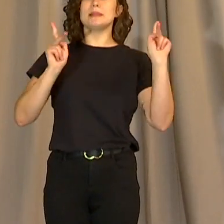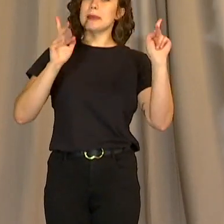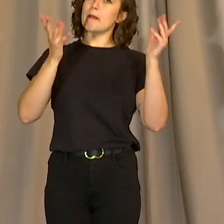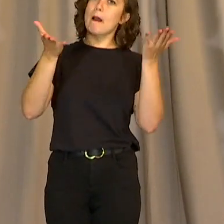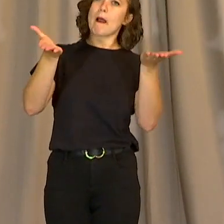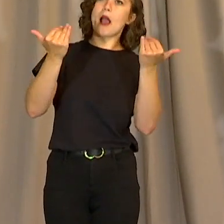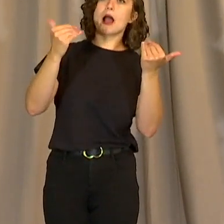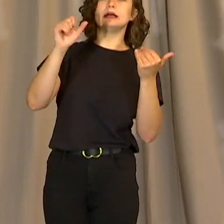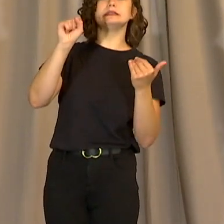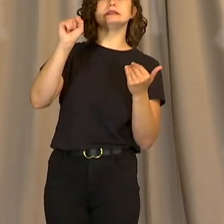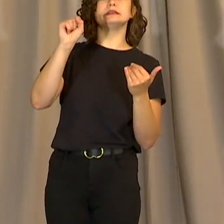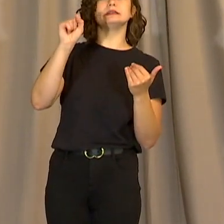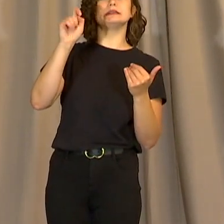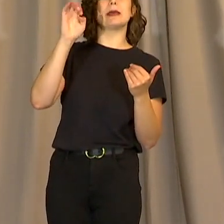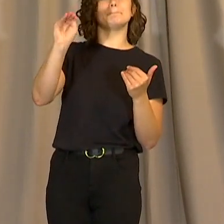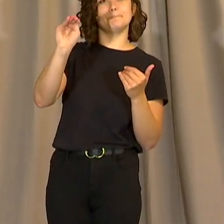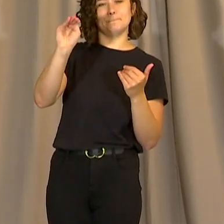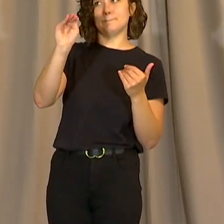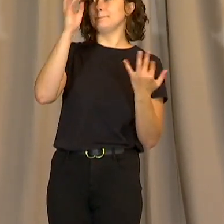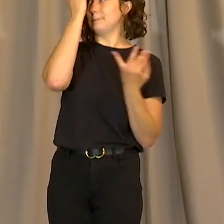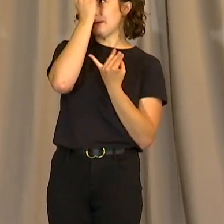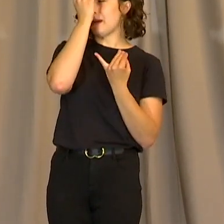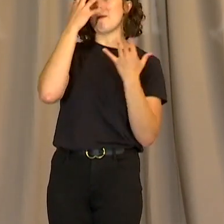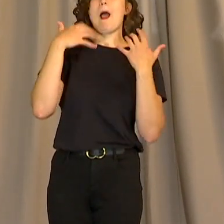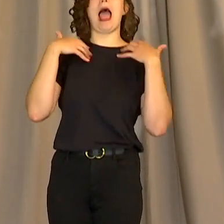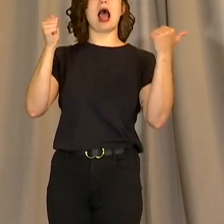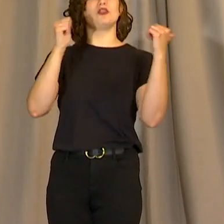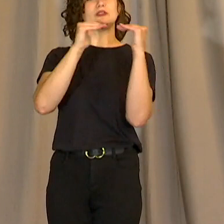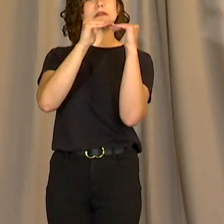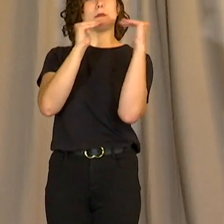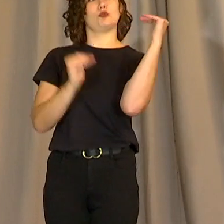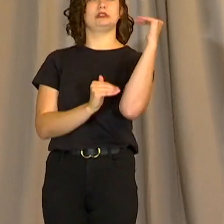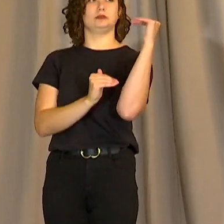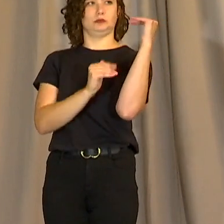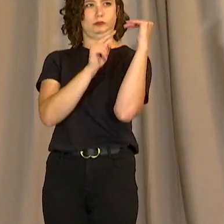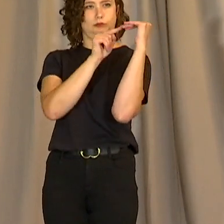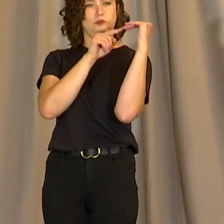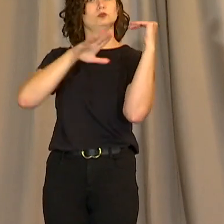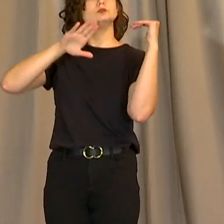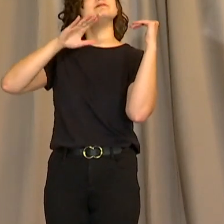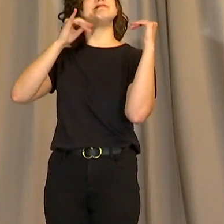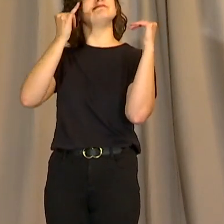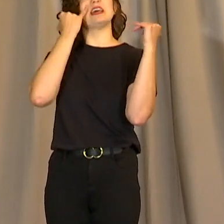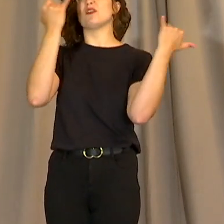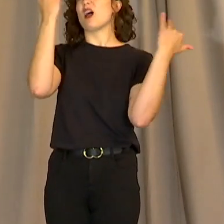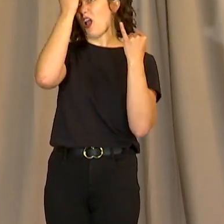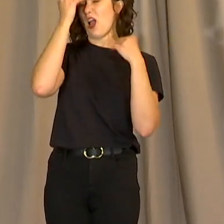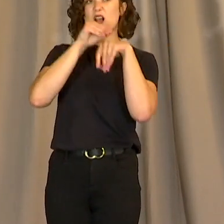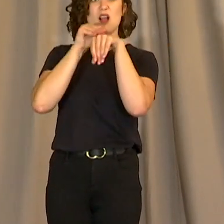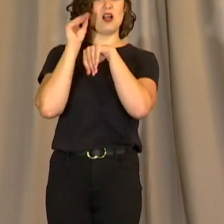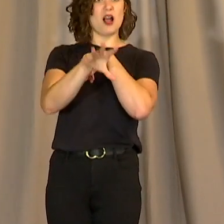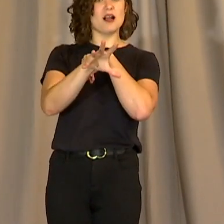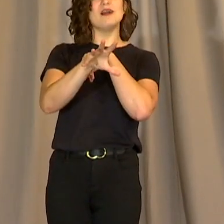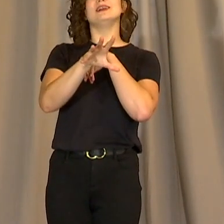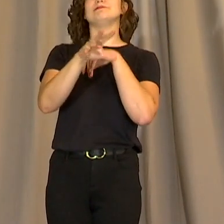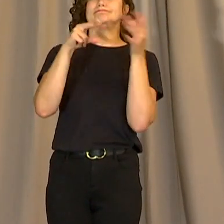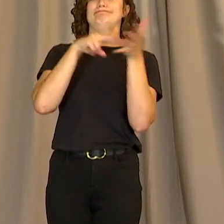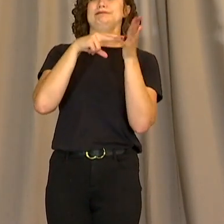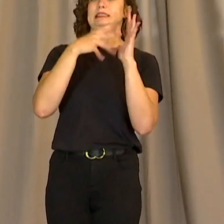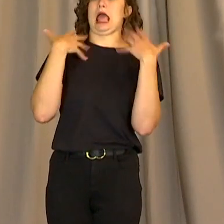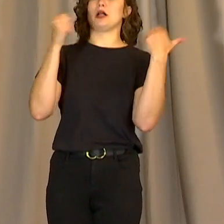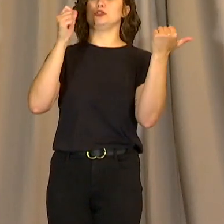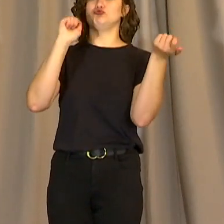health disparities, then we know that health will change. we do know that minoritized doctors